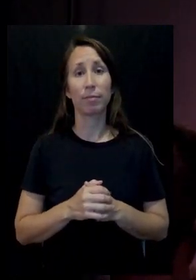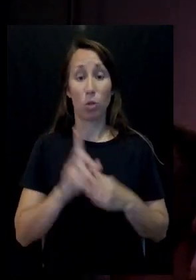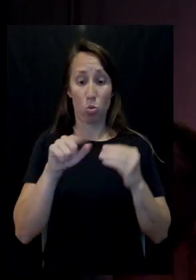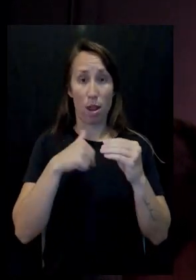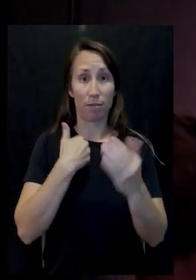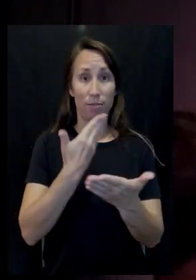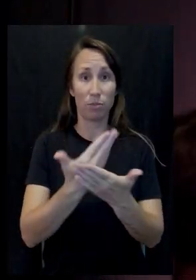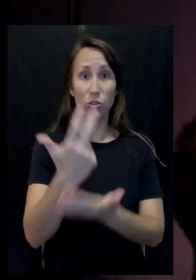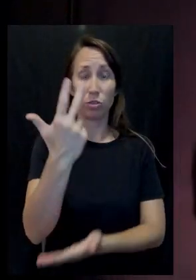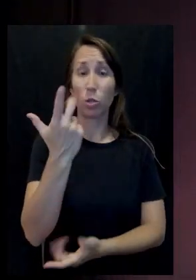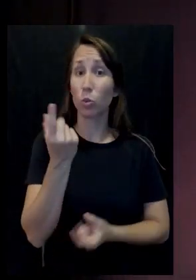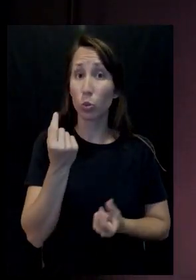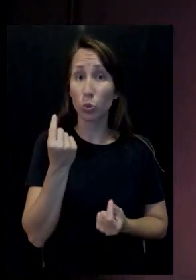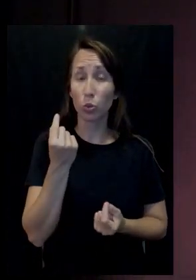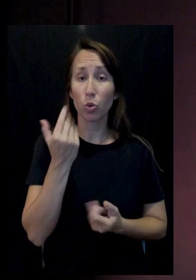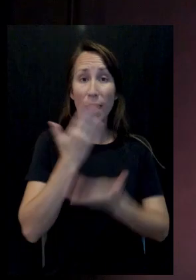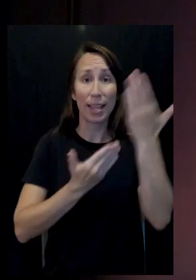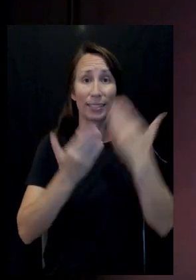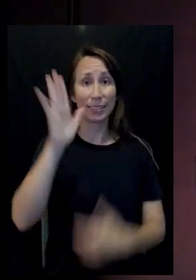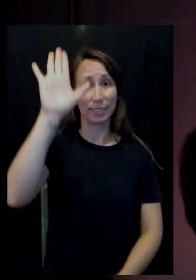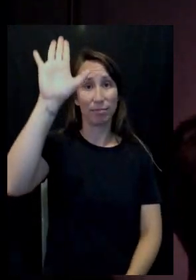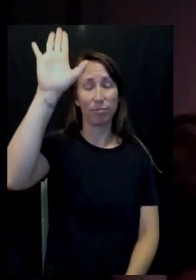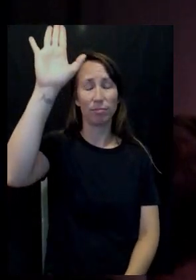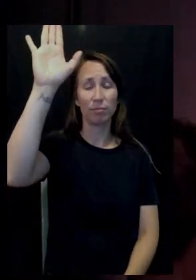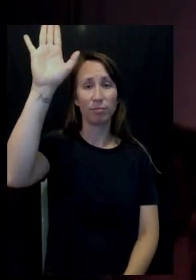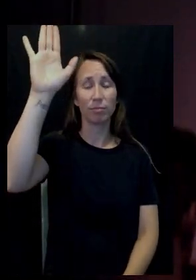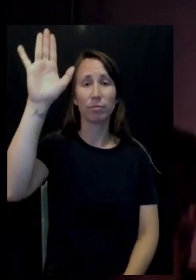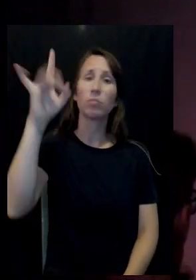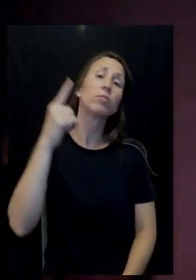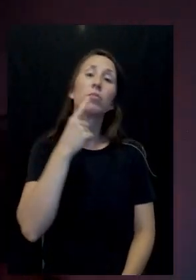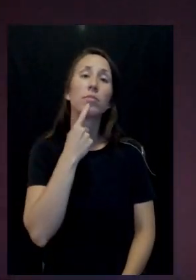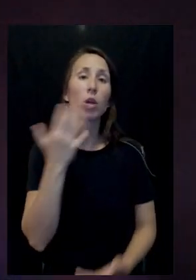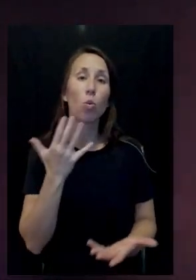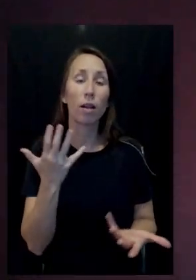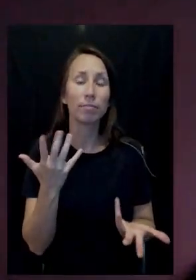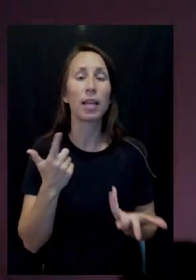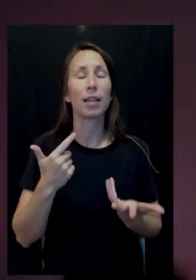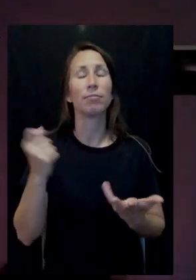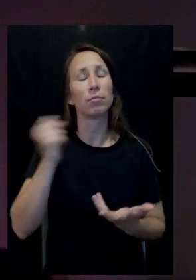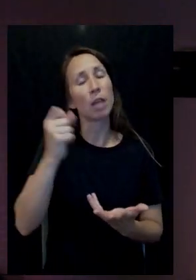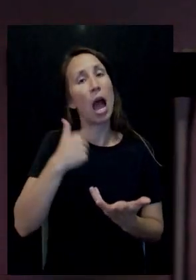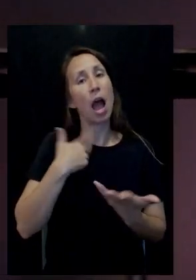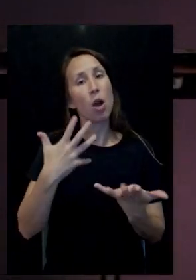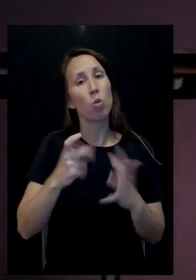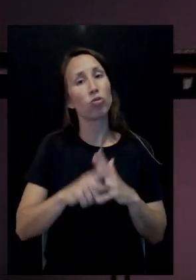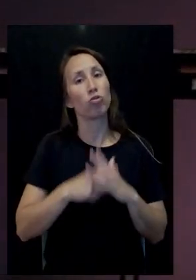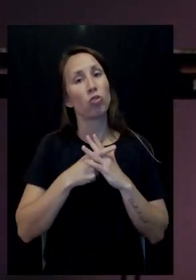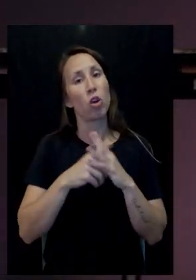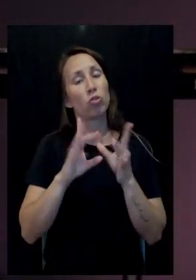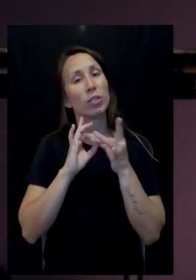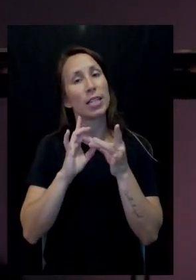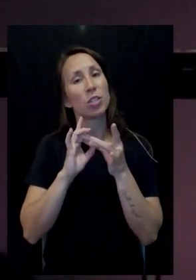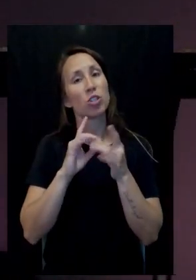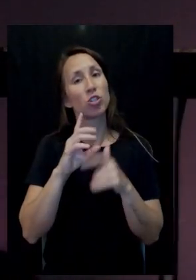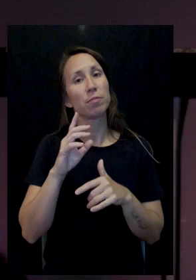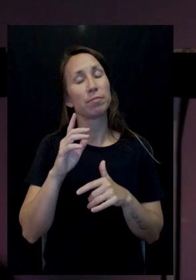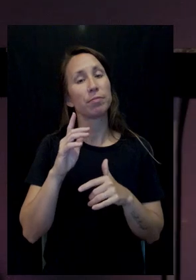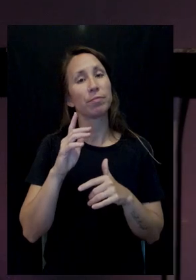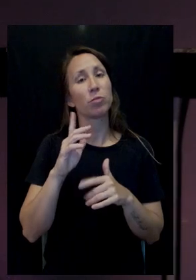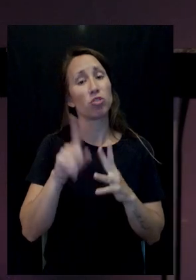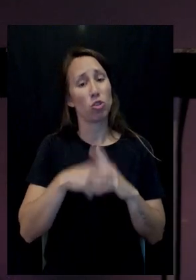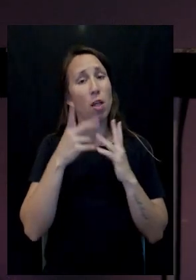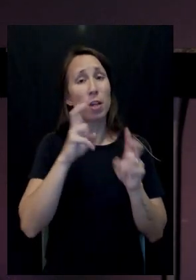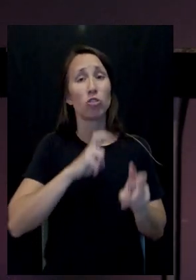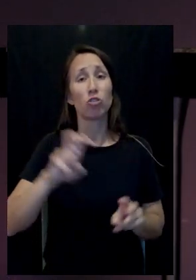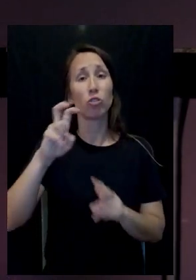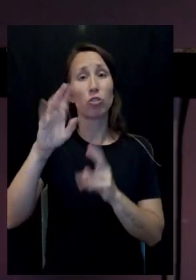you to lift up your hand. And what are you saying? You're saying, yeah, I want to start that relationship. I want to begin on that journey. The Bible